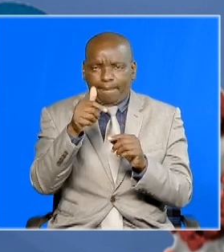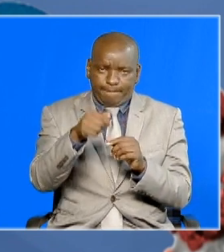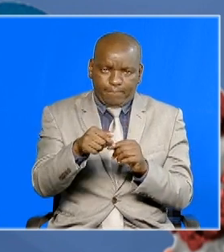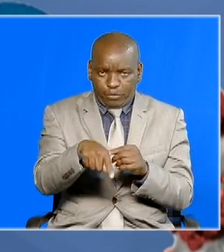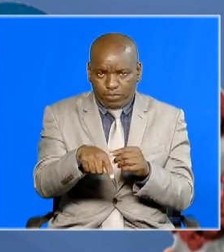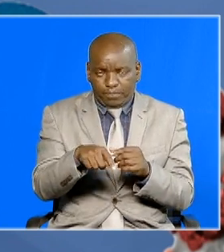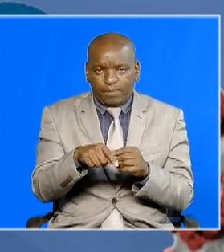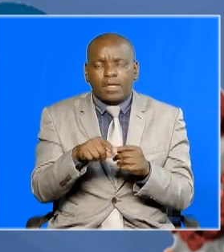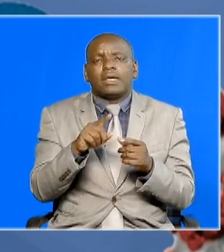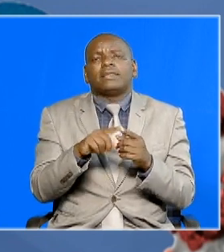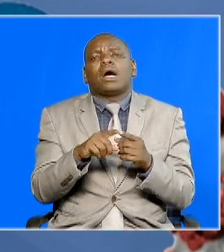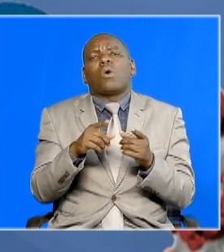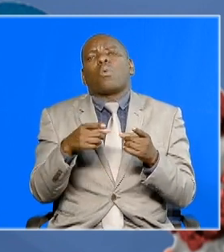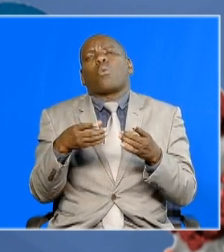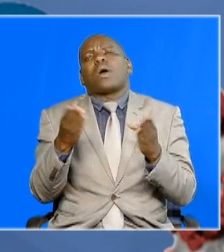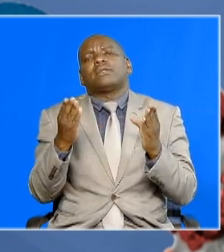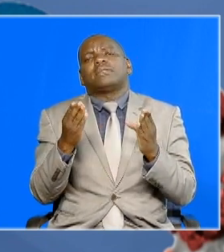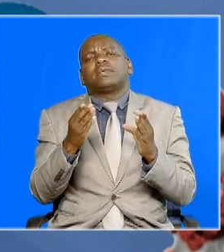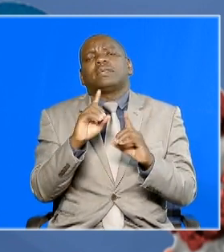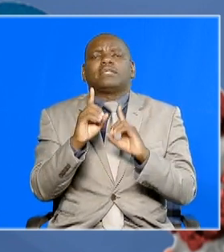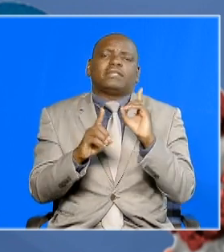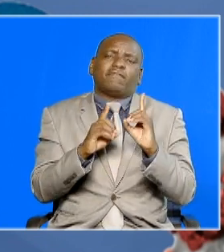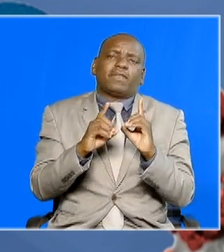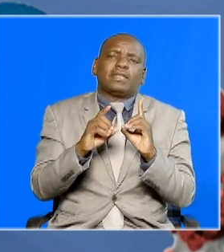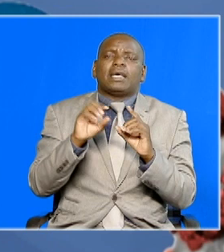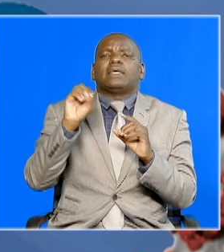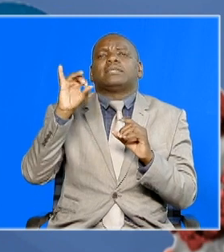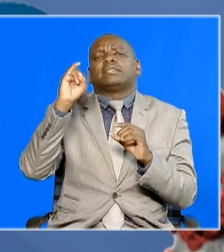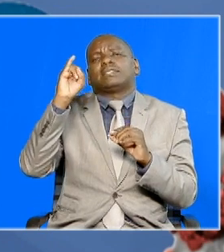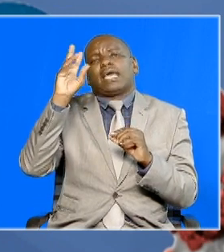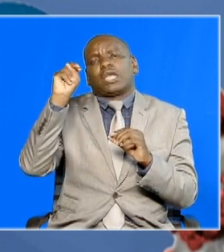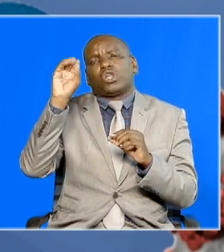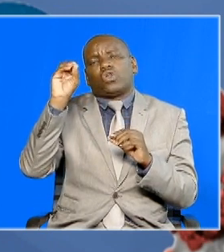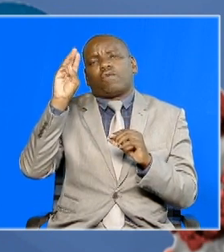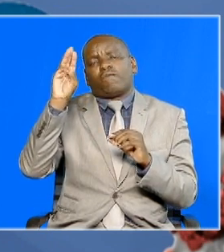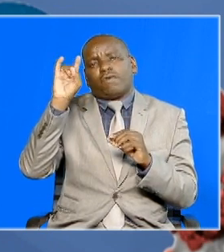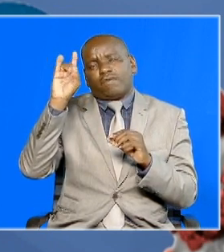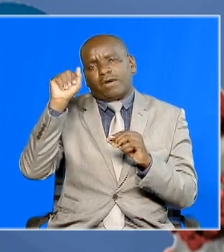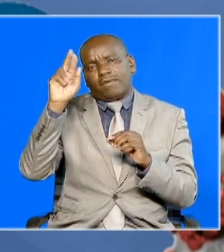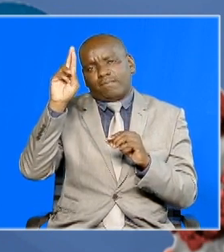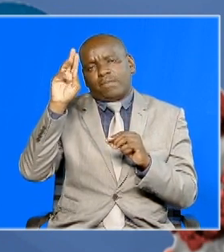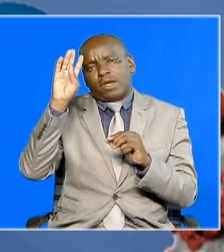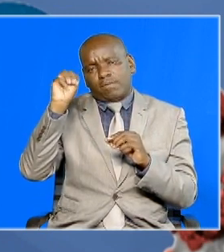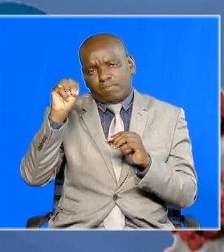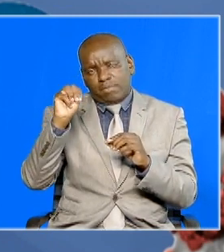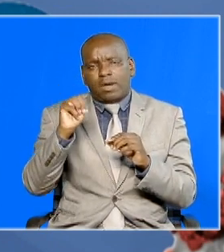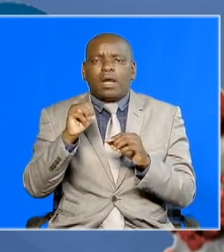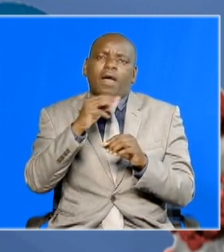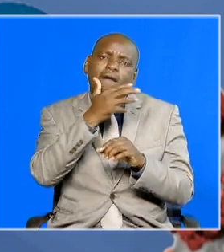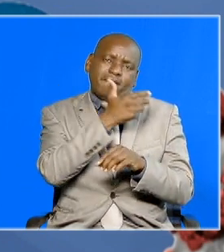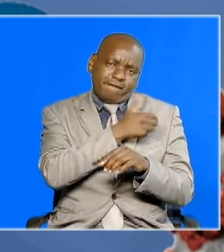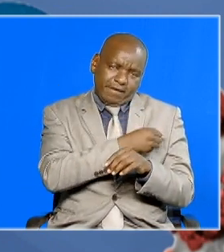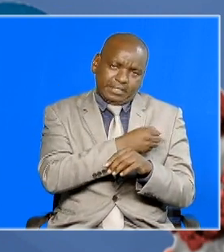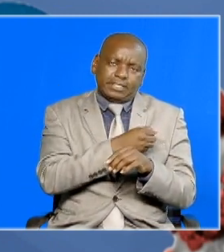use. So what are some of the Sinopharm vaccine characteristics that people have asked about? Well, first,